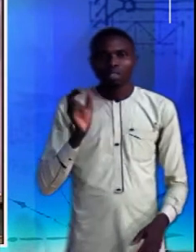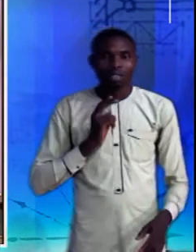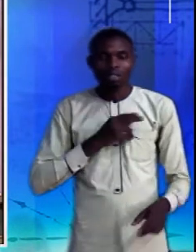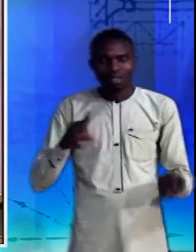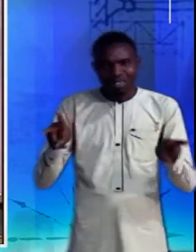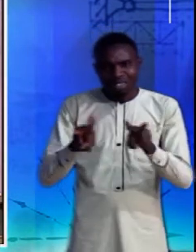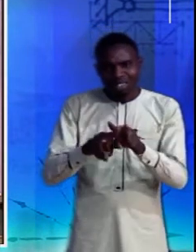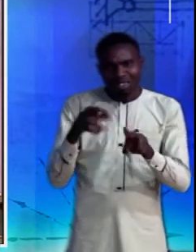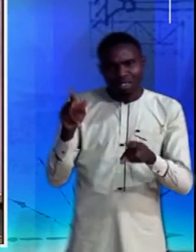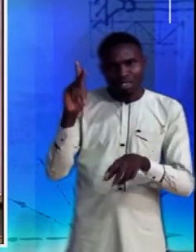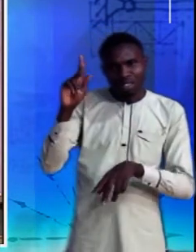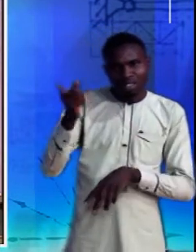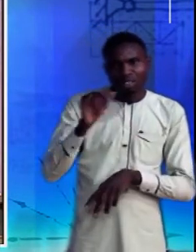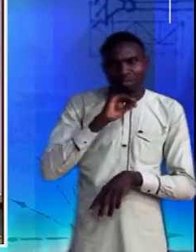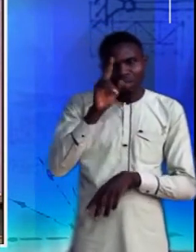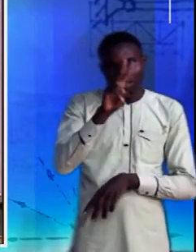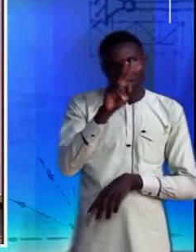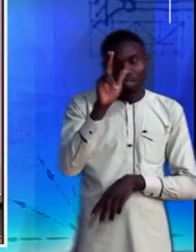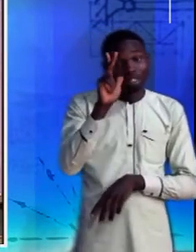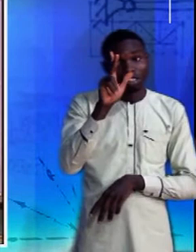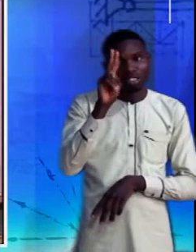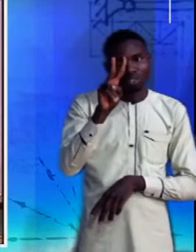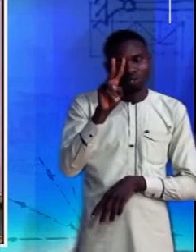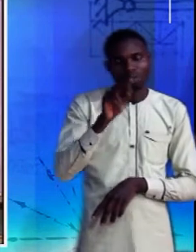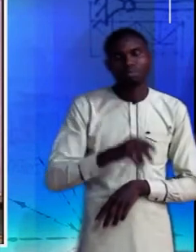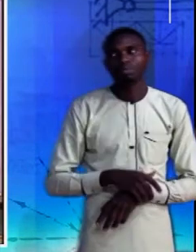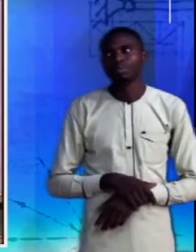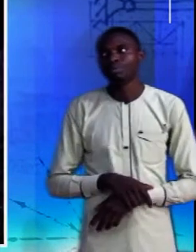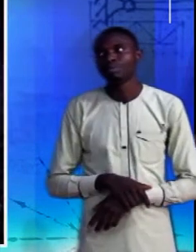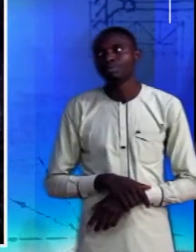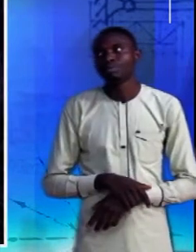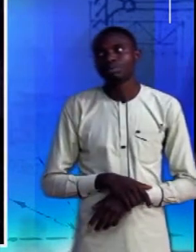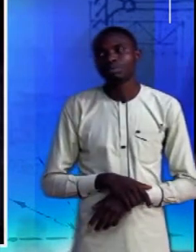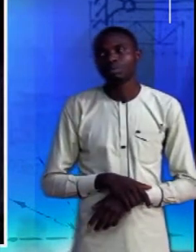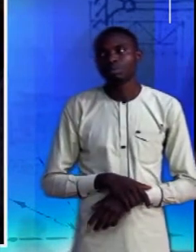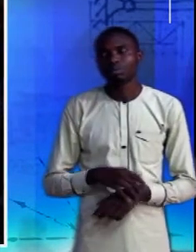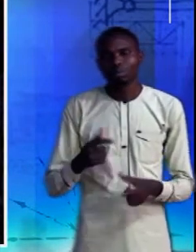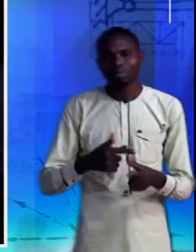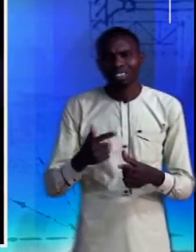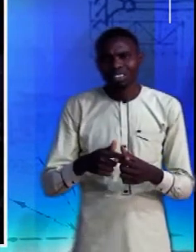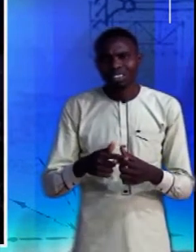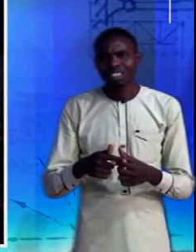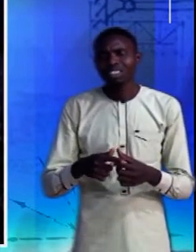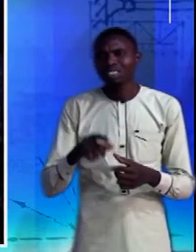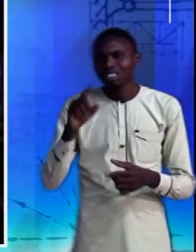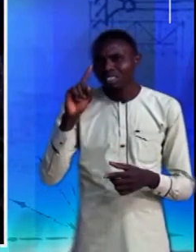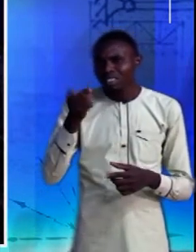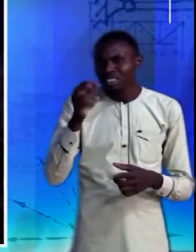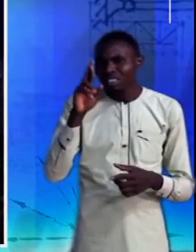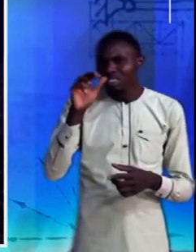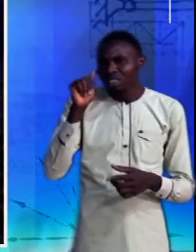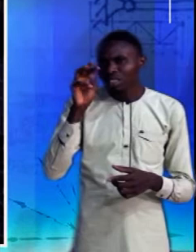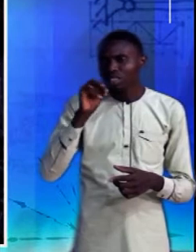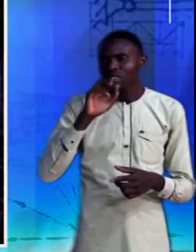52 minutes. Let us start with a minute to second. 52 minutes